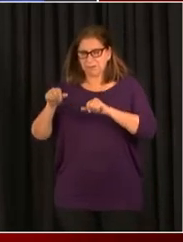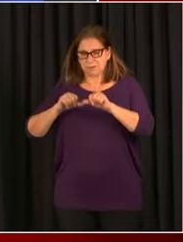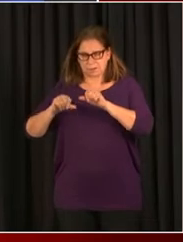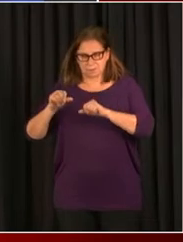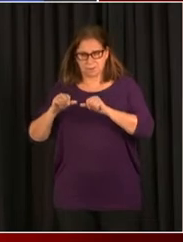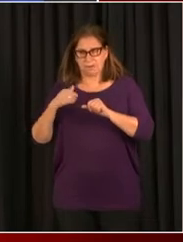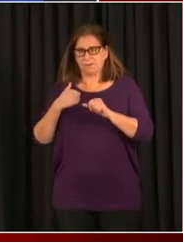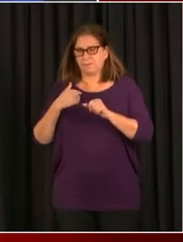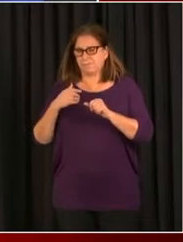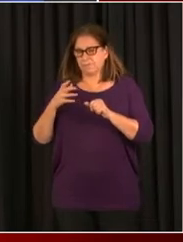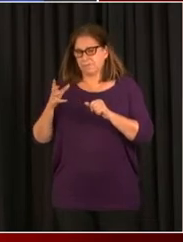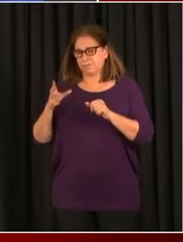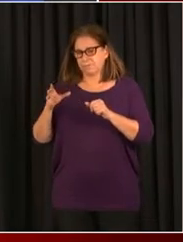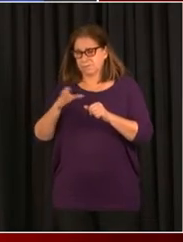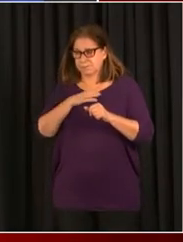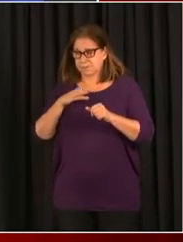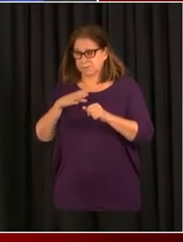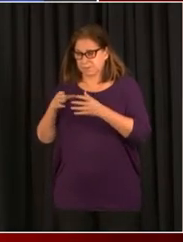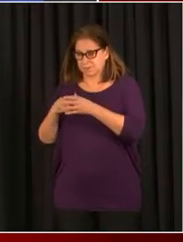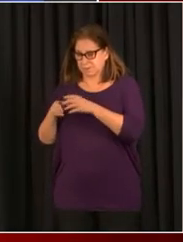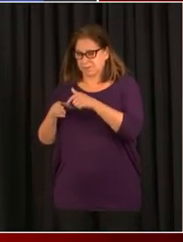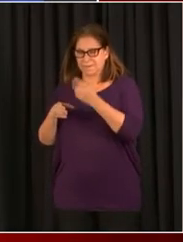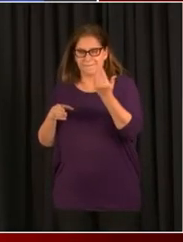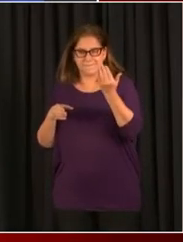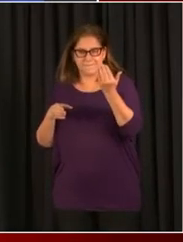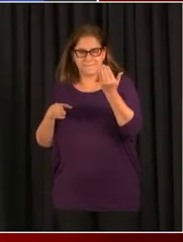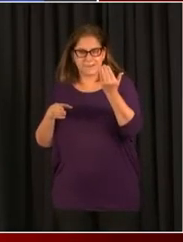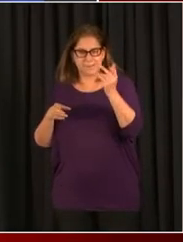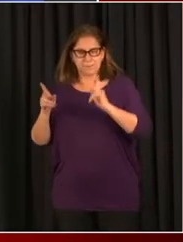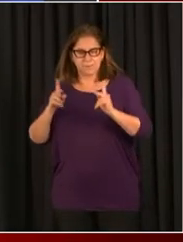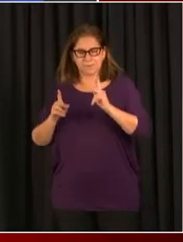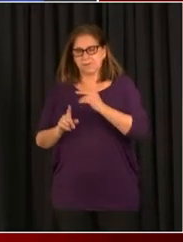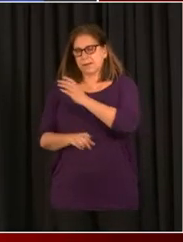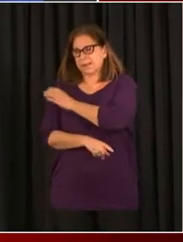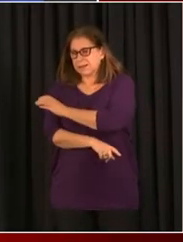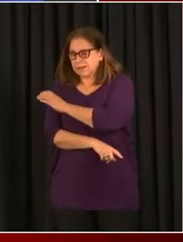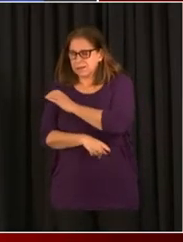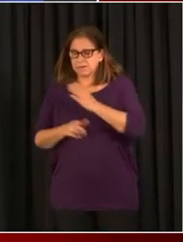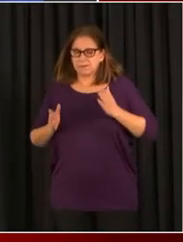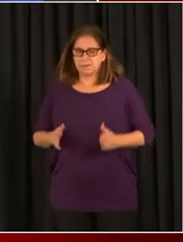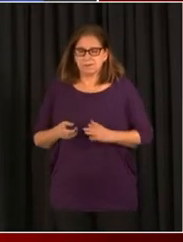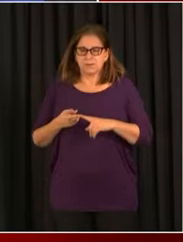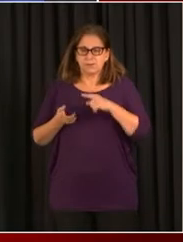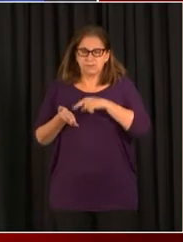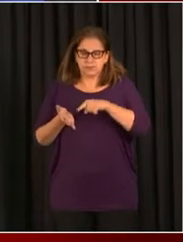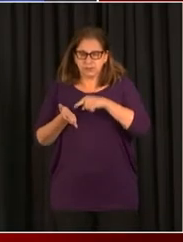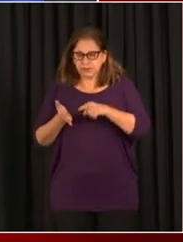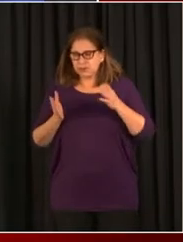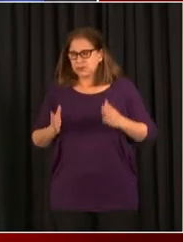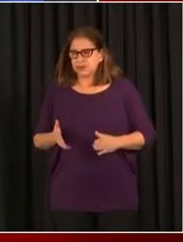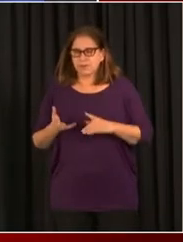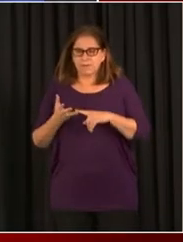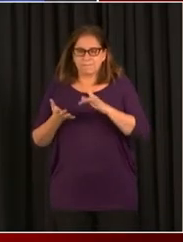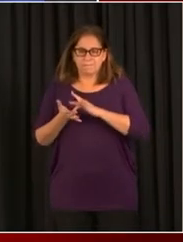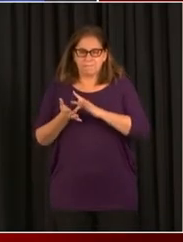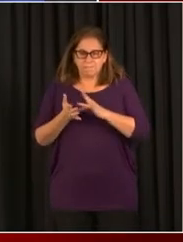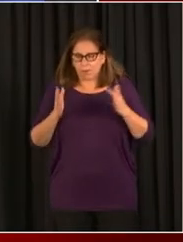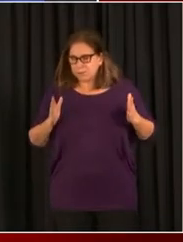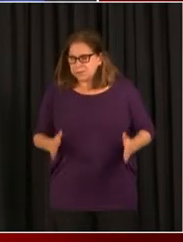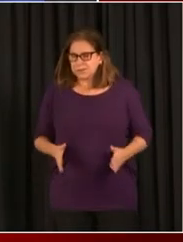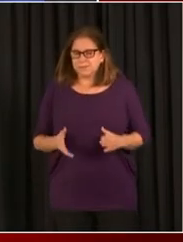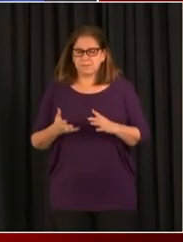some clinicians, researchers, pharmacists, as well as members of our community. It's about